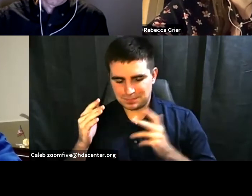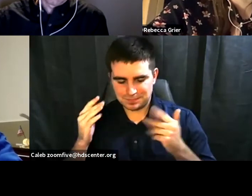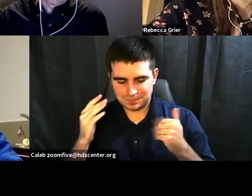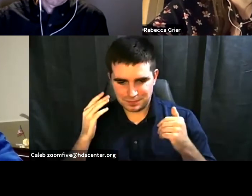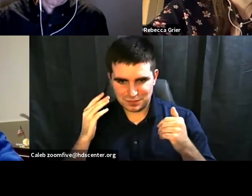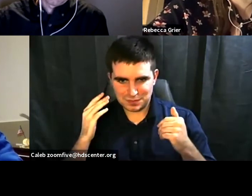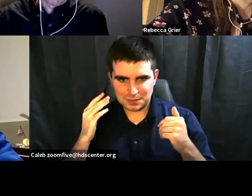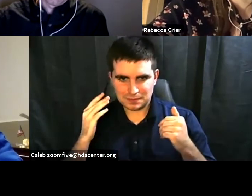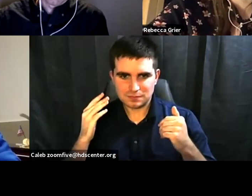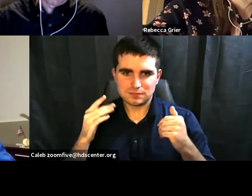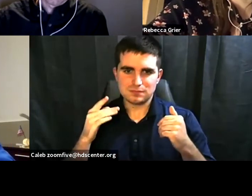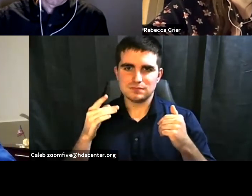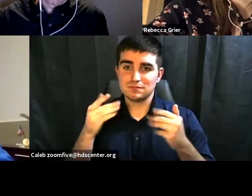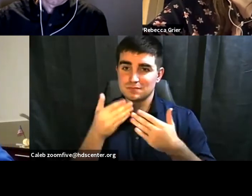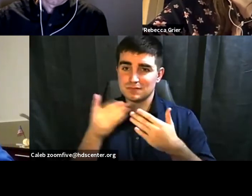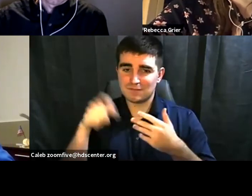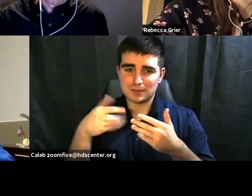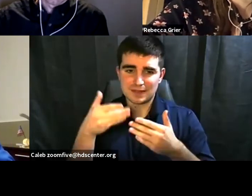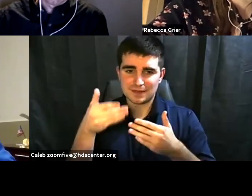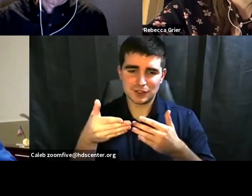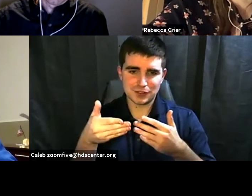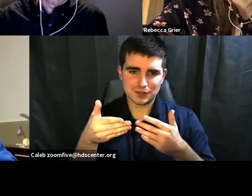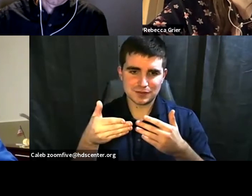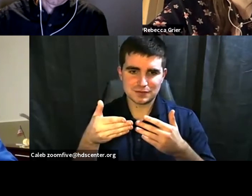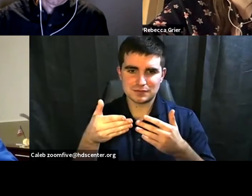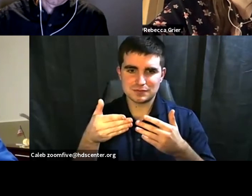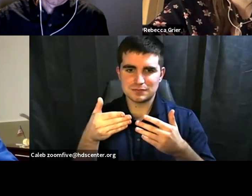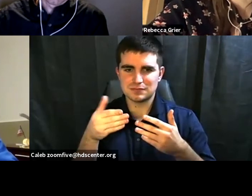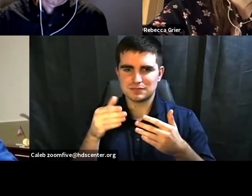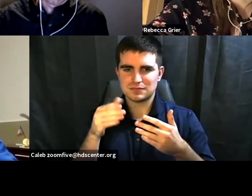The thing that has to be here is that someone's like, CMS, right?